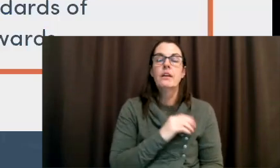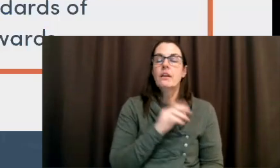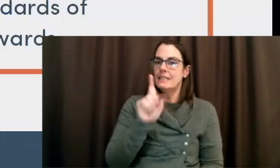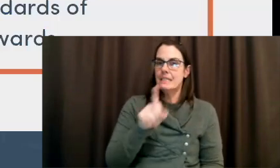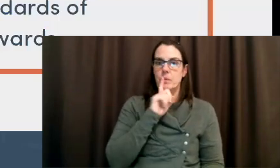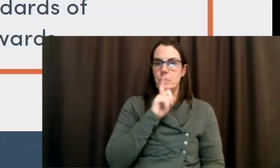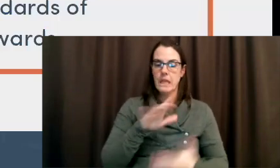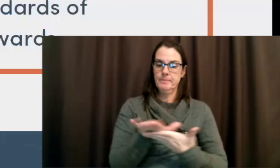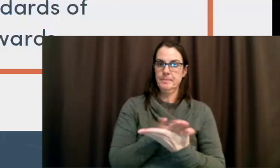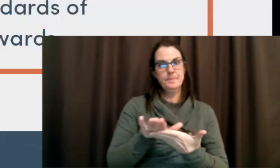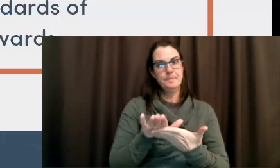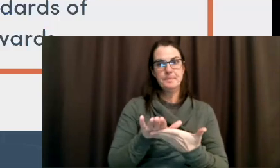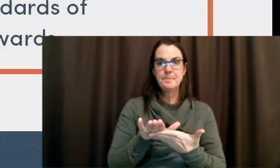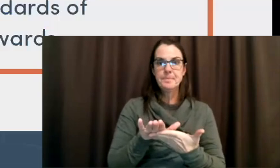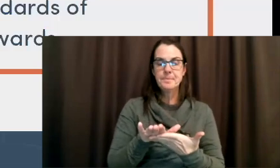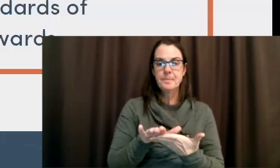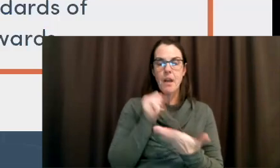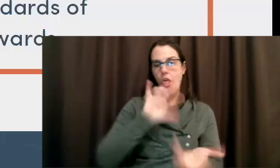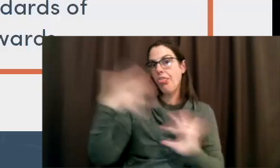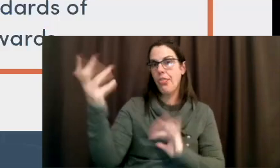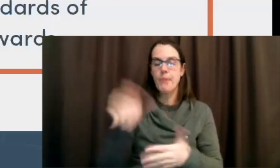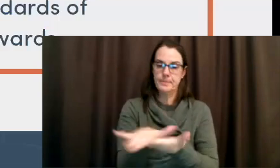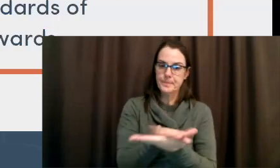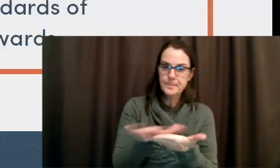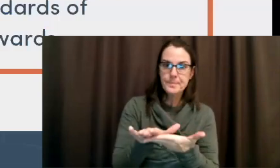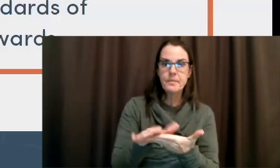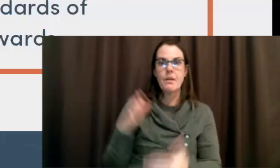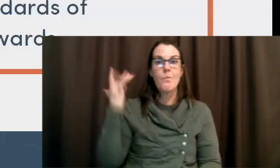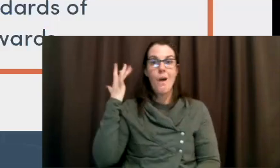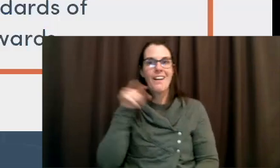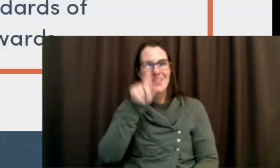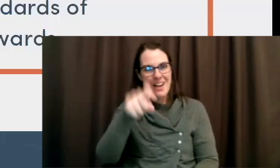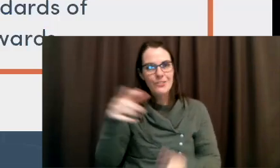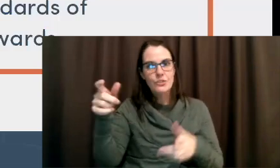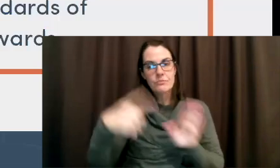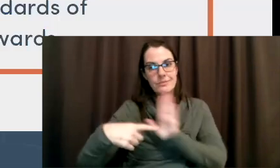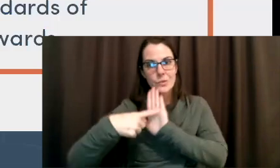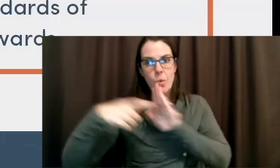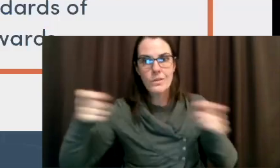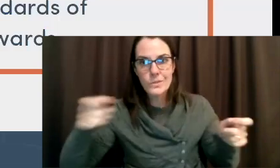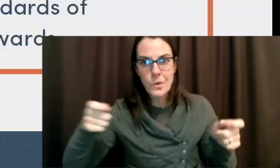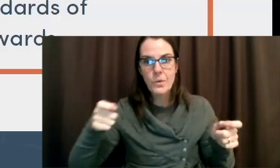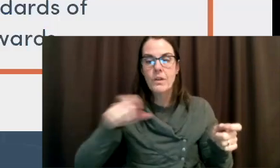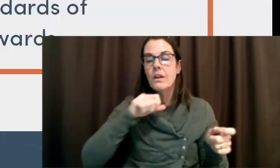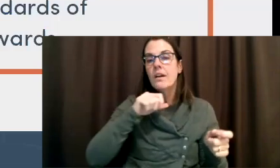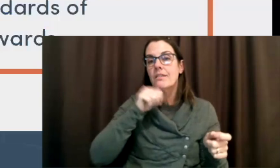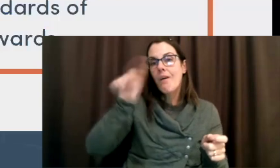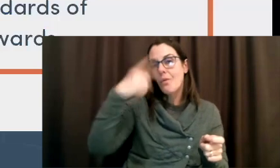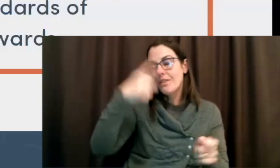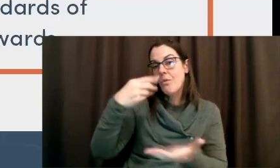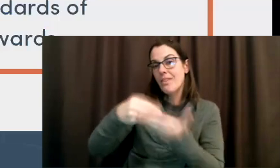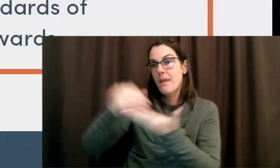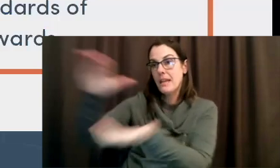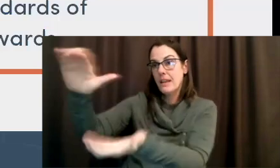way. You have to be able to demonstrate control over not only the funds that you're managing, but also the property that you've